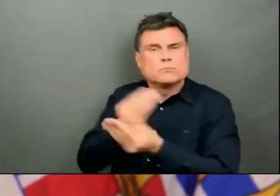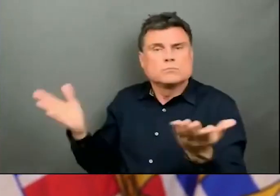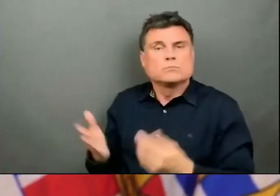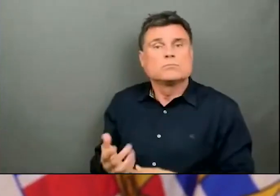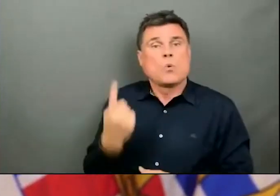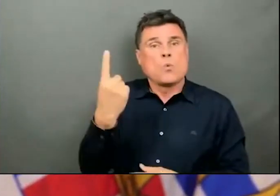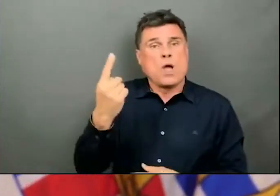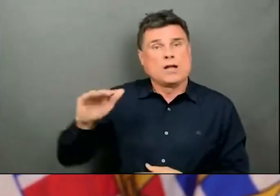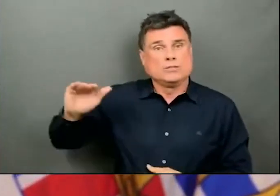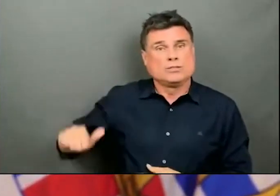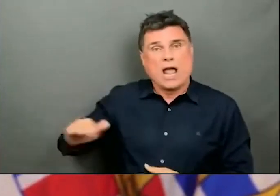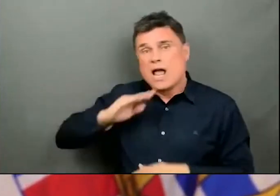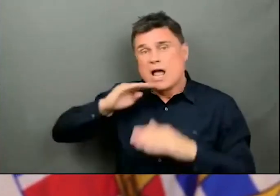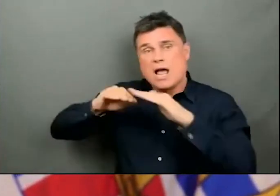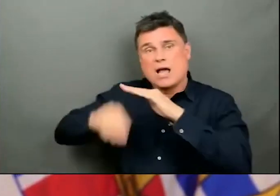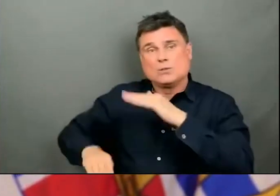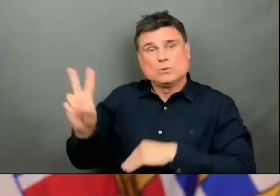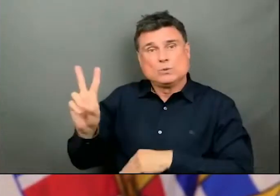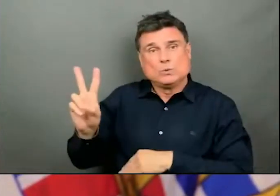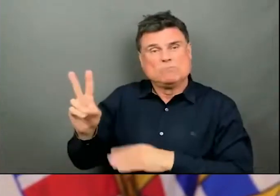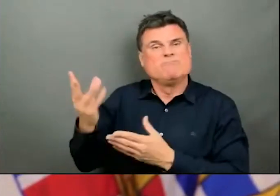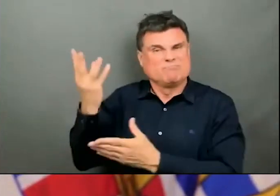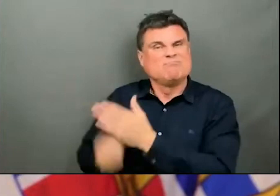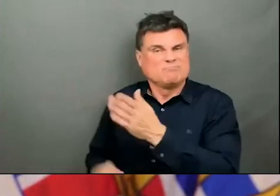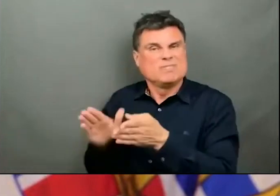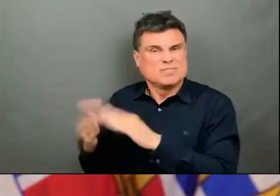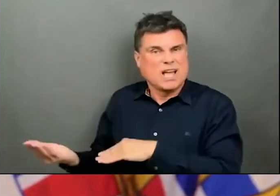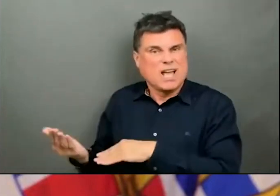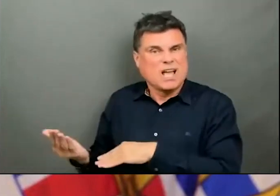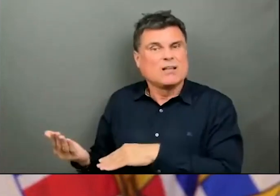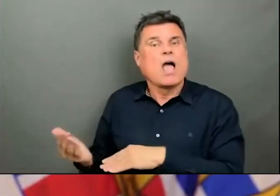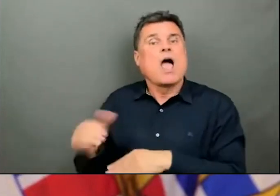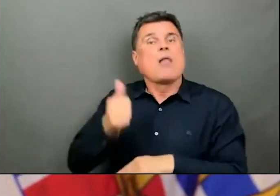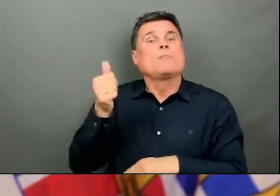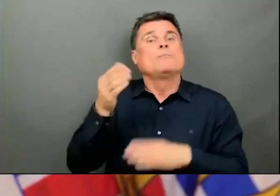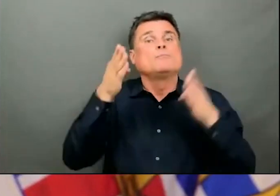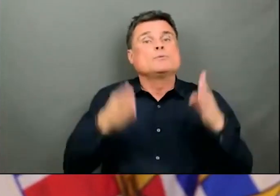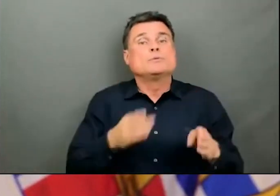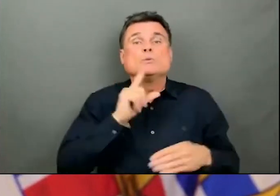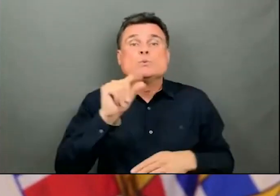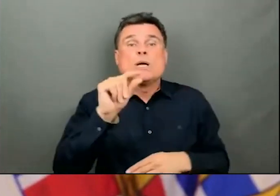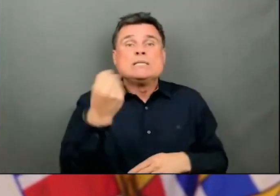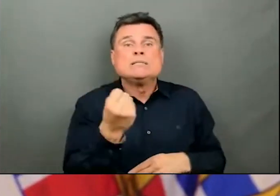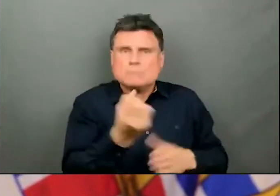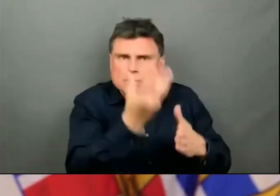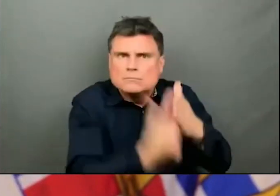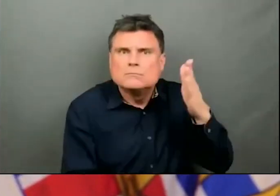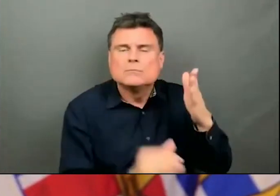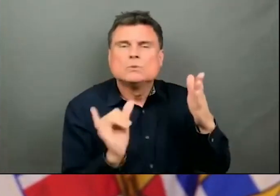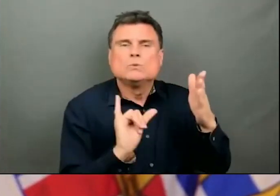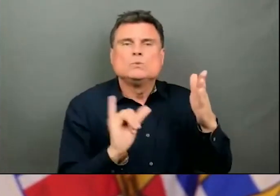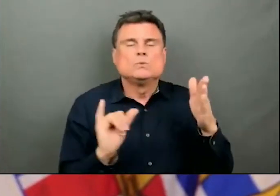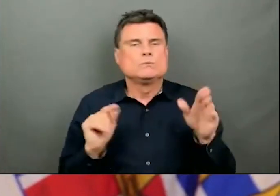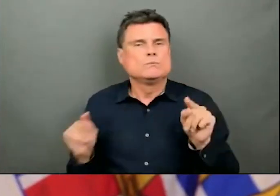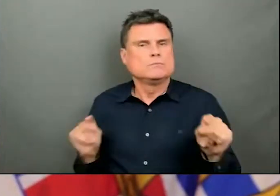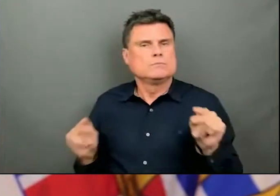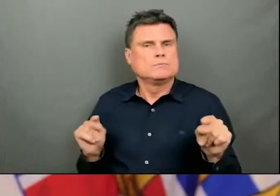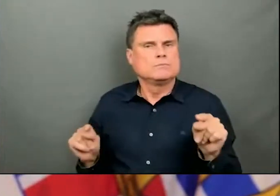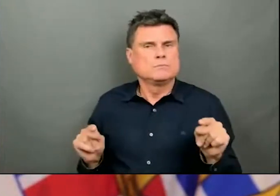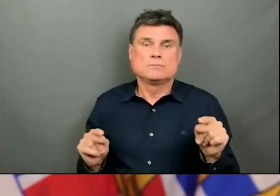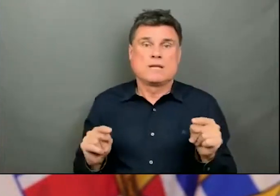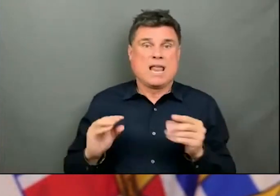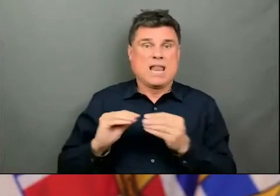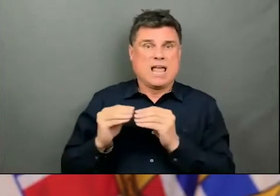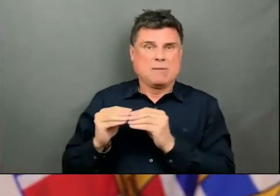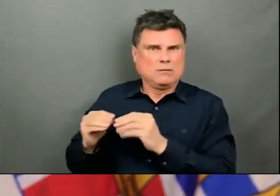and also someone in their 20s, with hospitalizations being a lag indicator and then death following that, I'm just wondering